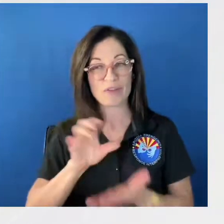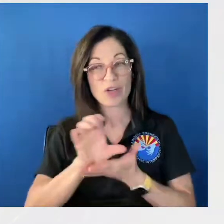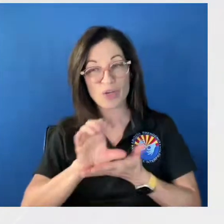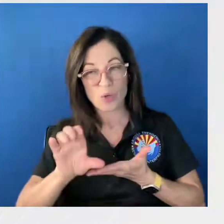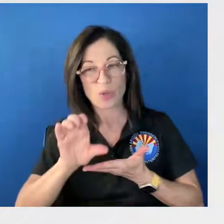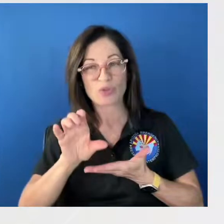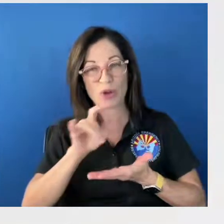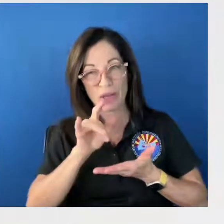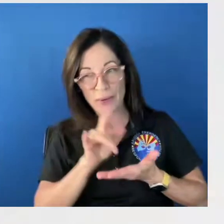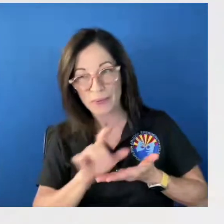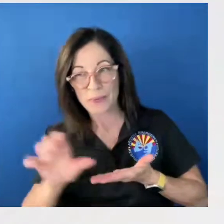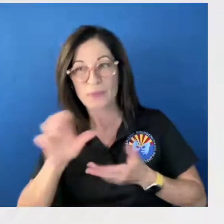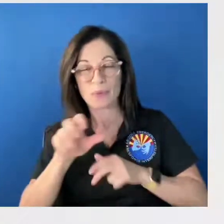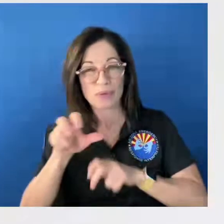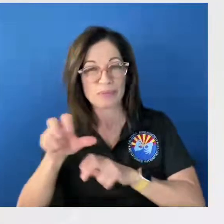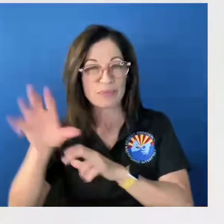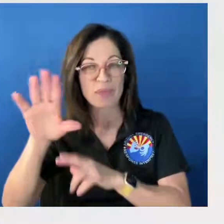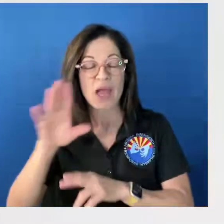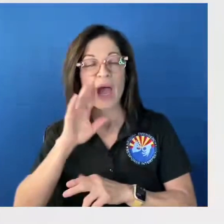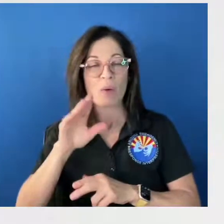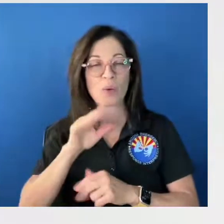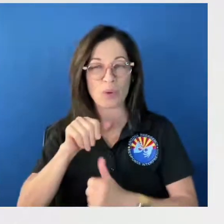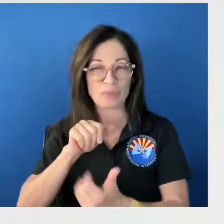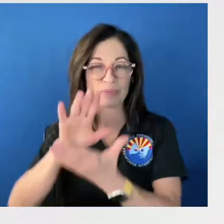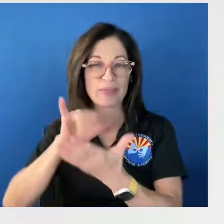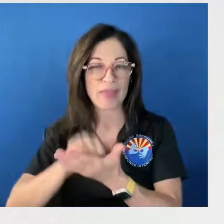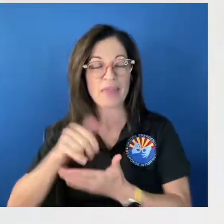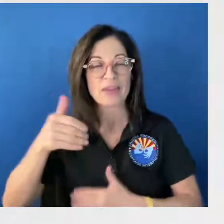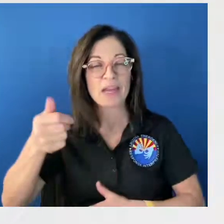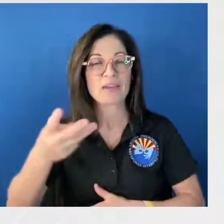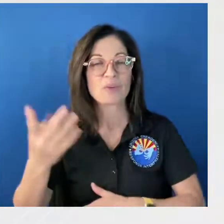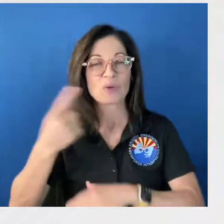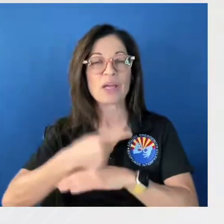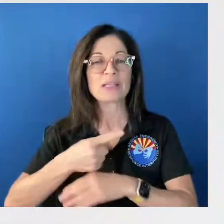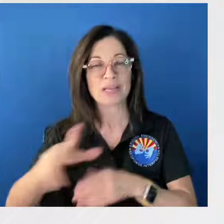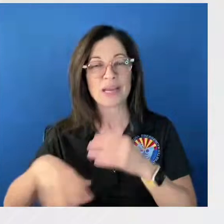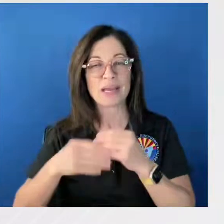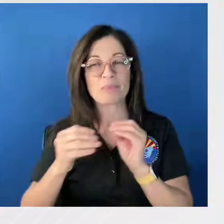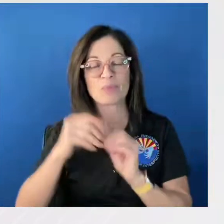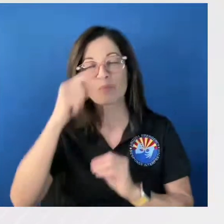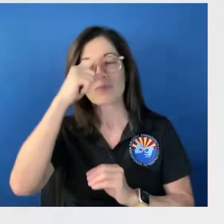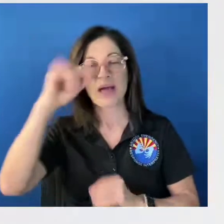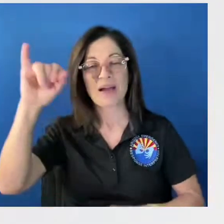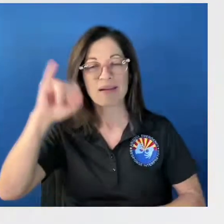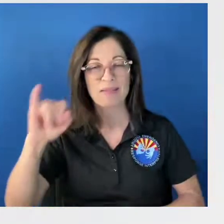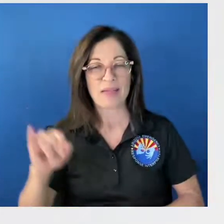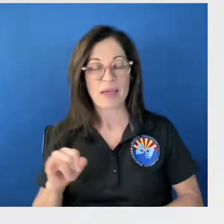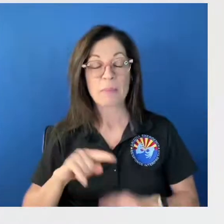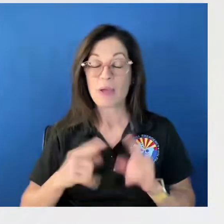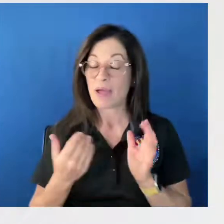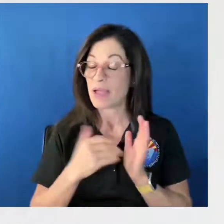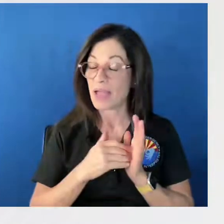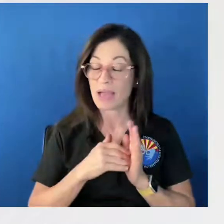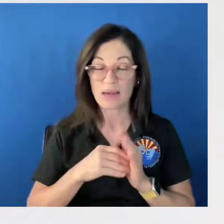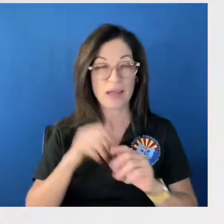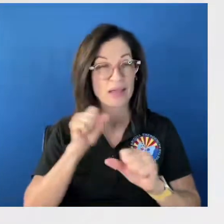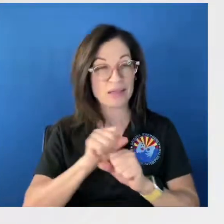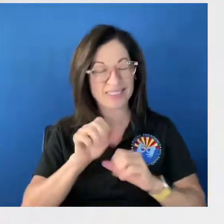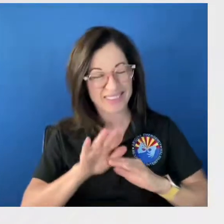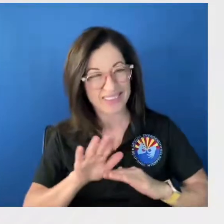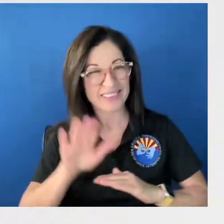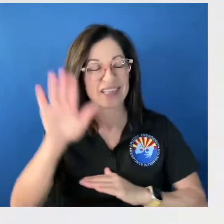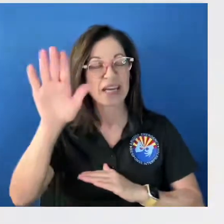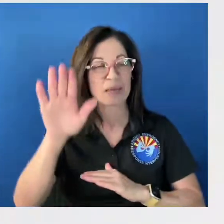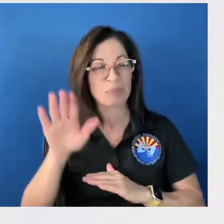we will be tackling this in the coming days as far as gaining containment out there. However, again, steep, rugged country, limited